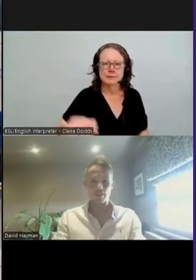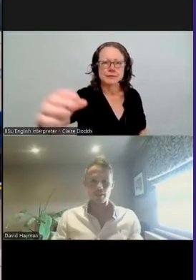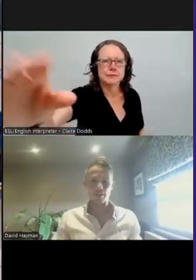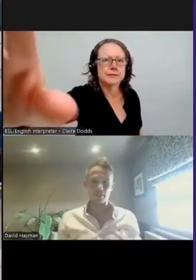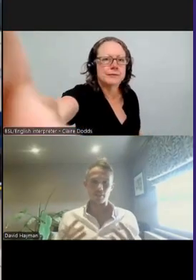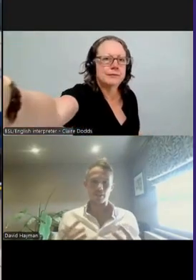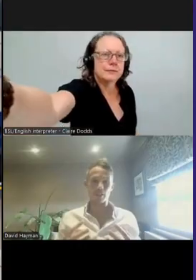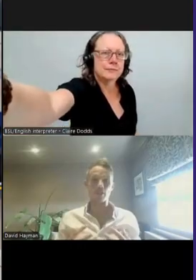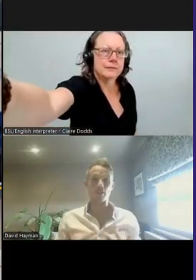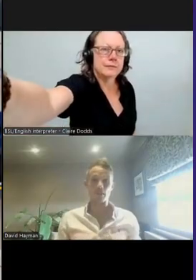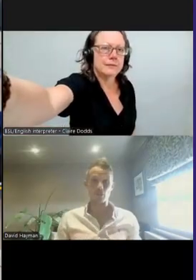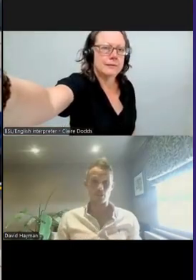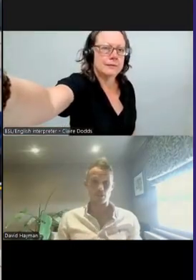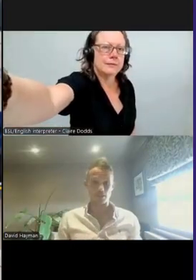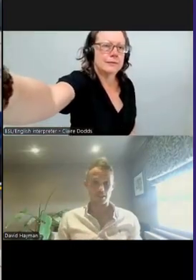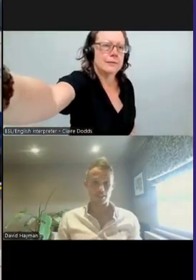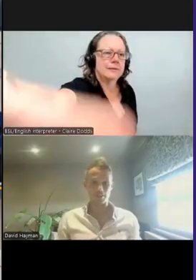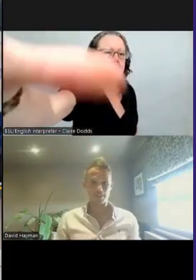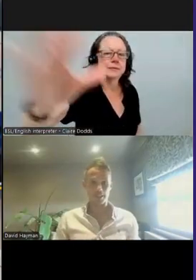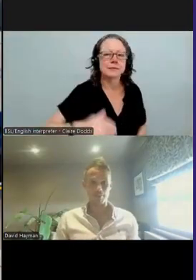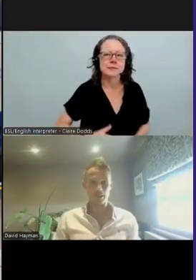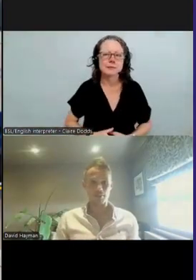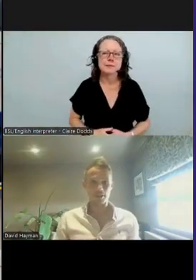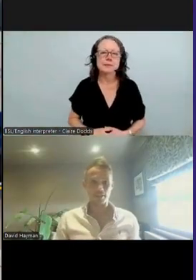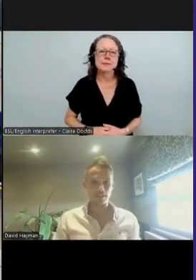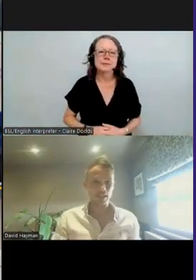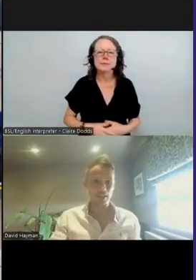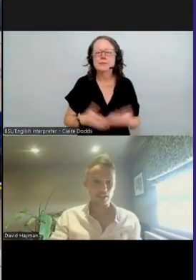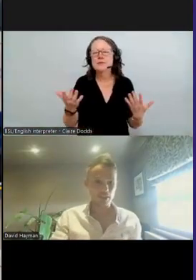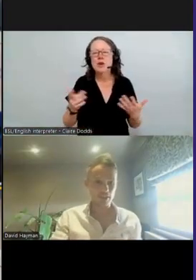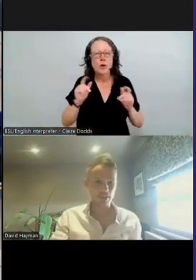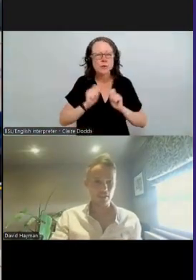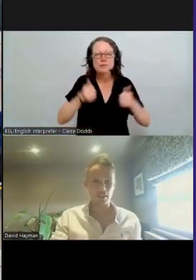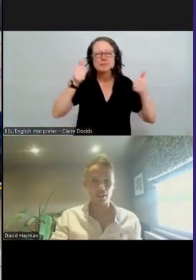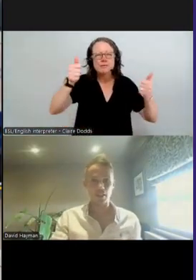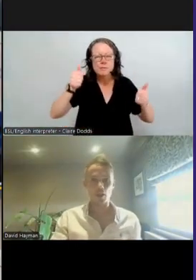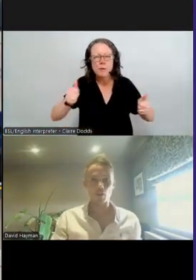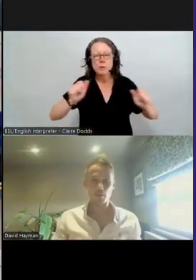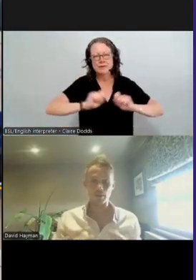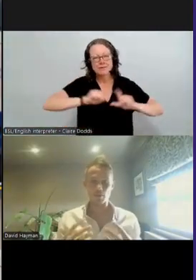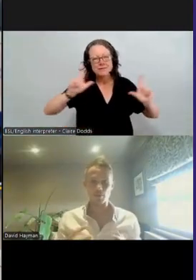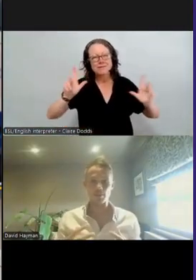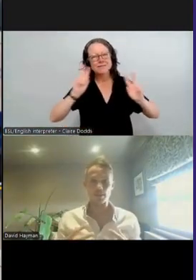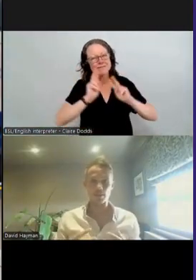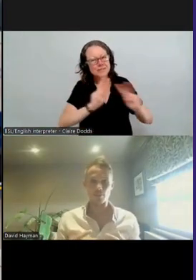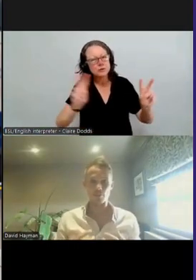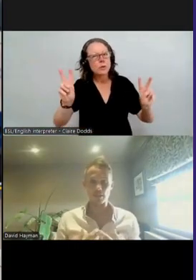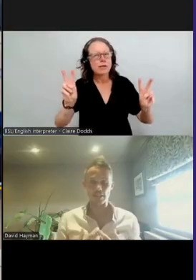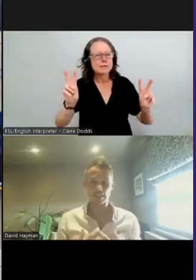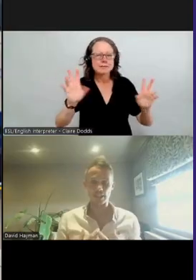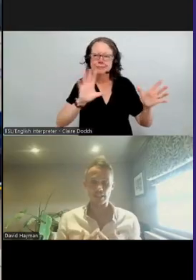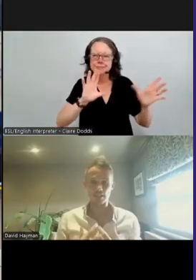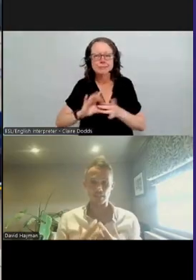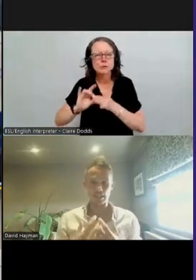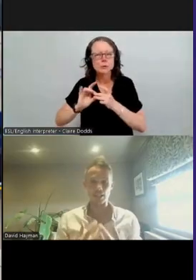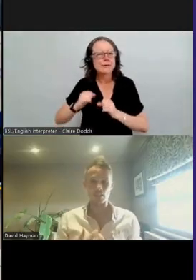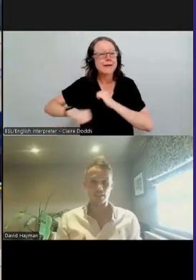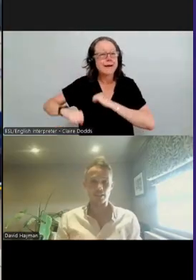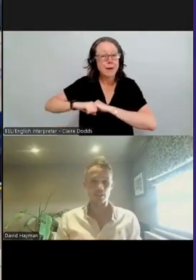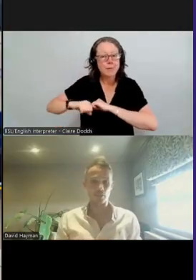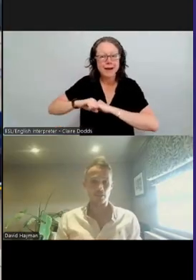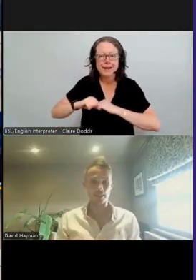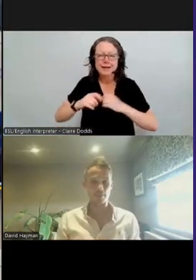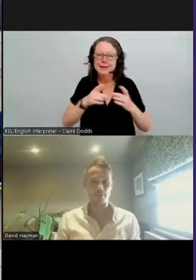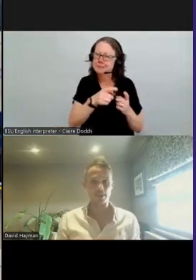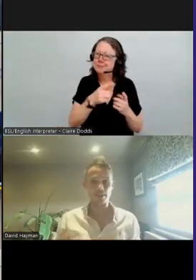So here are some of the kind of the visuals associated with the campaign, which, as I mentioned, are all about trying to position reading as something